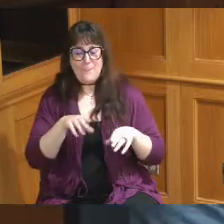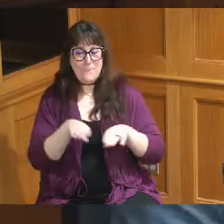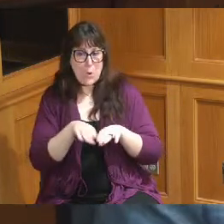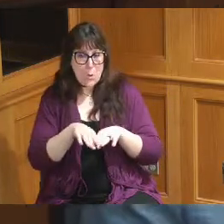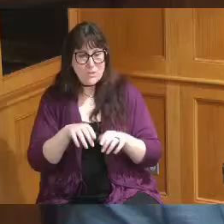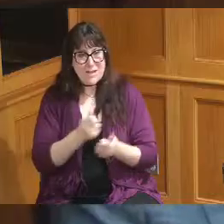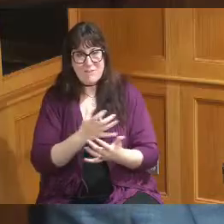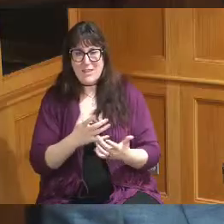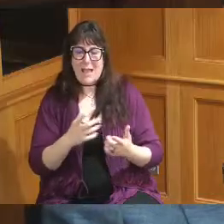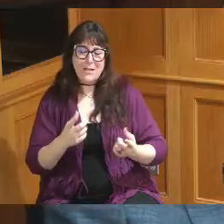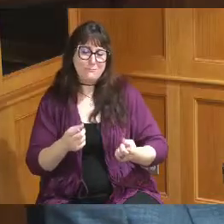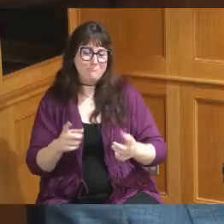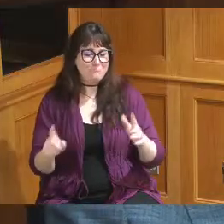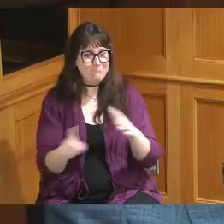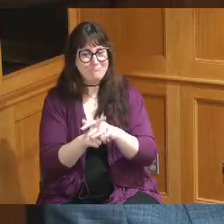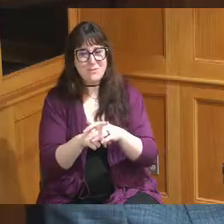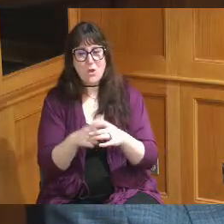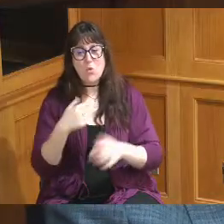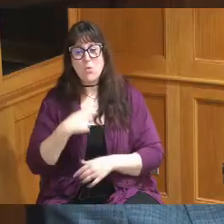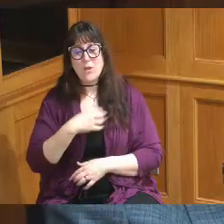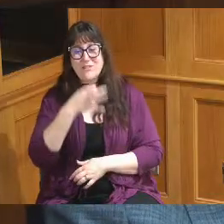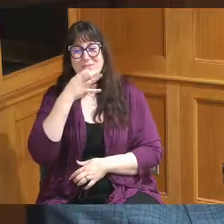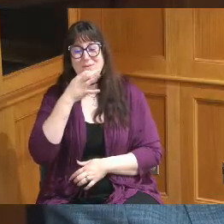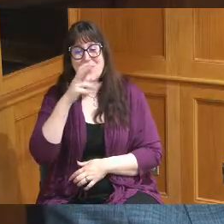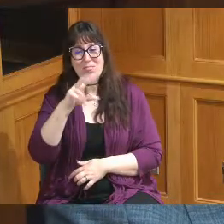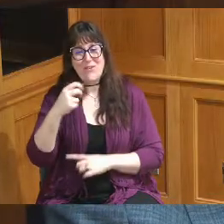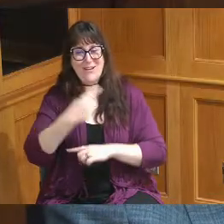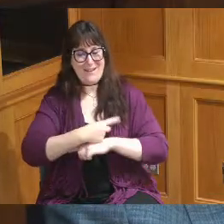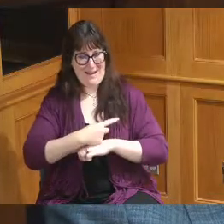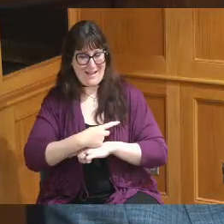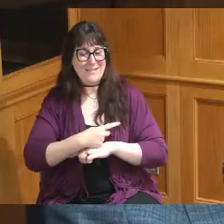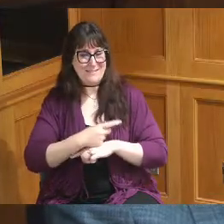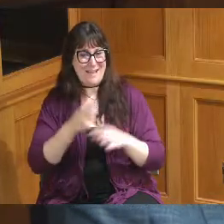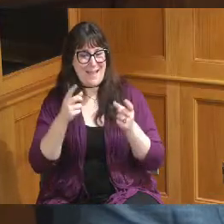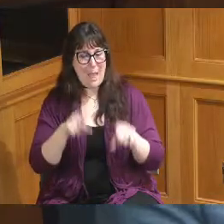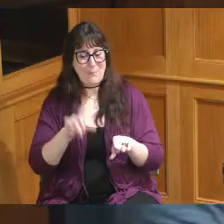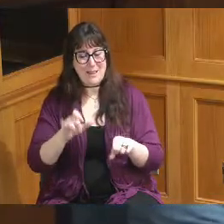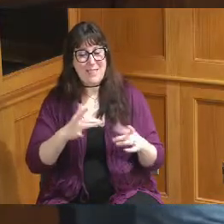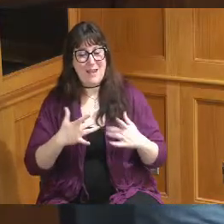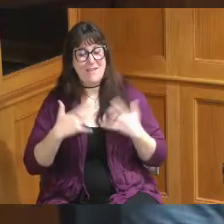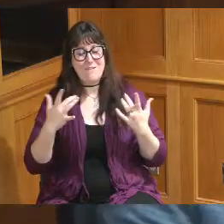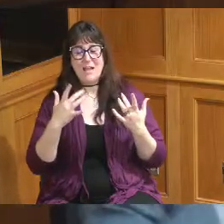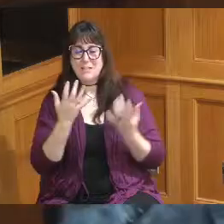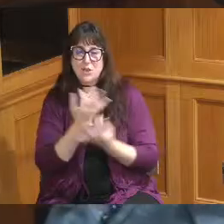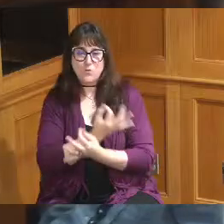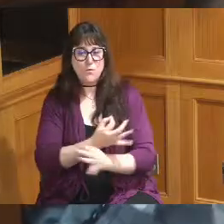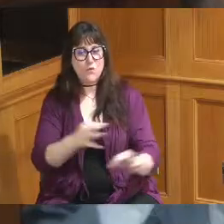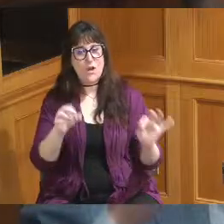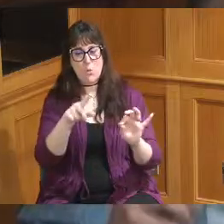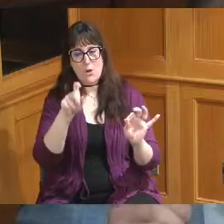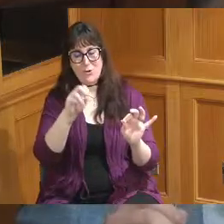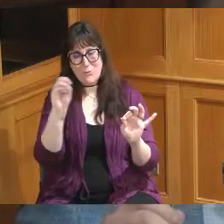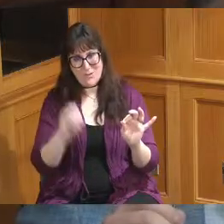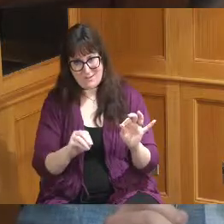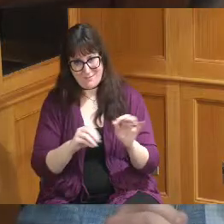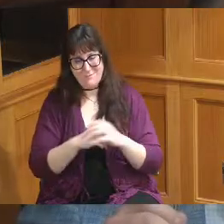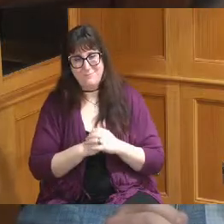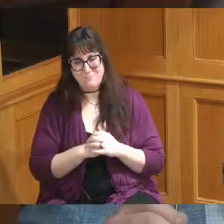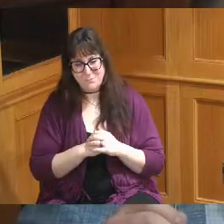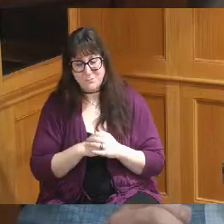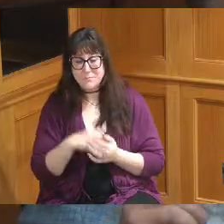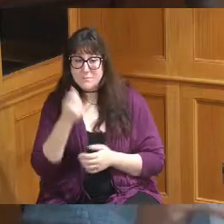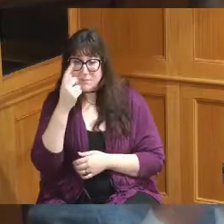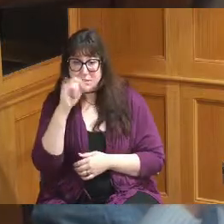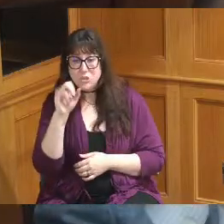lot of fun. But we are 30 days out, and that event is absolutely free. Also,